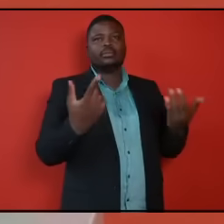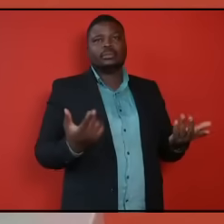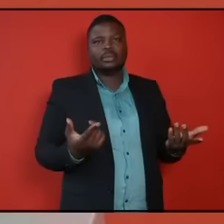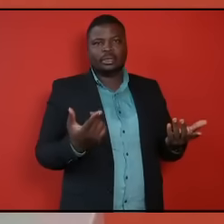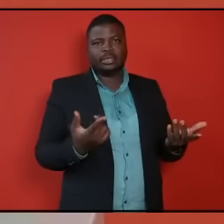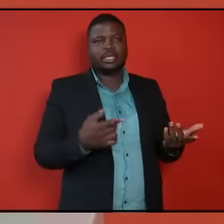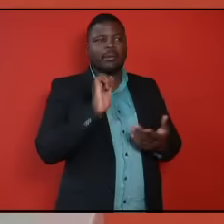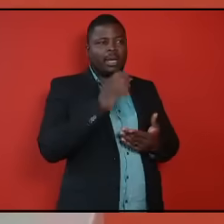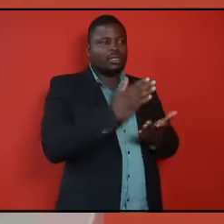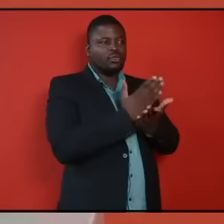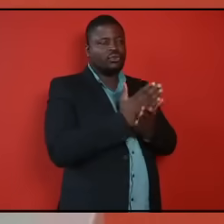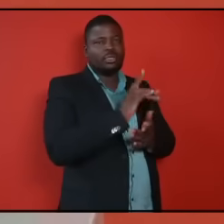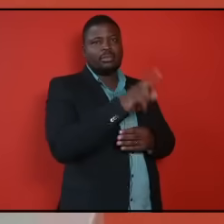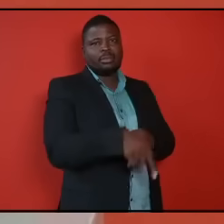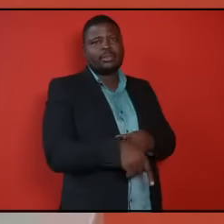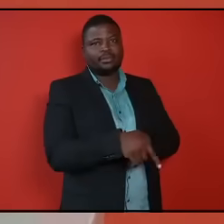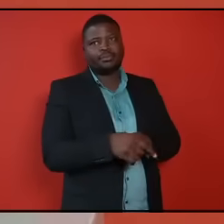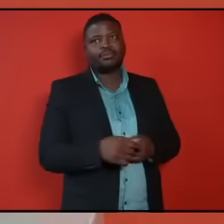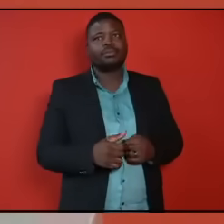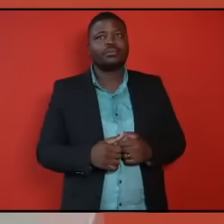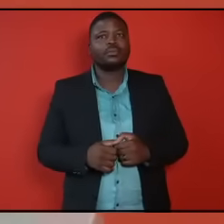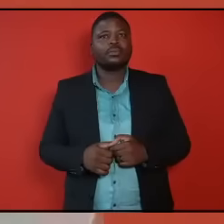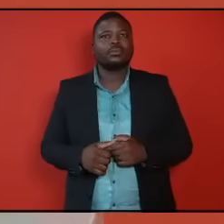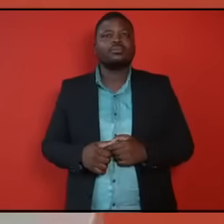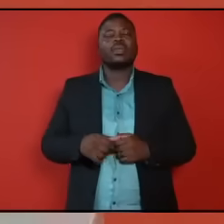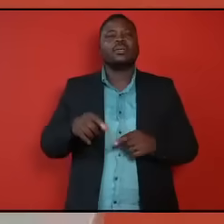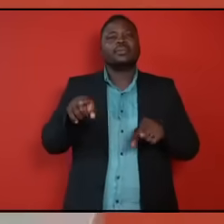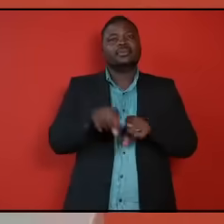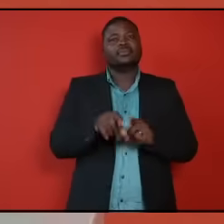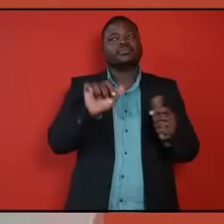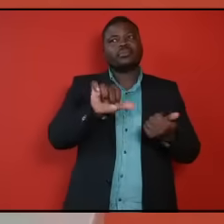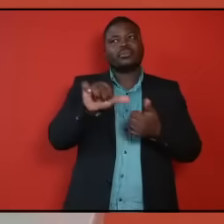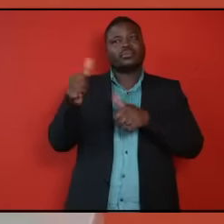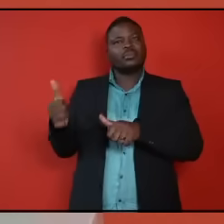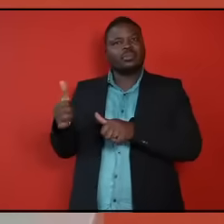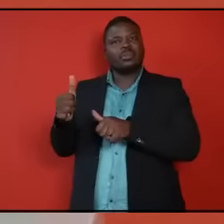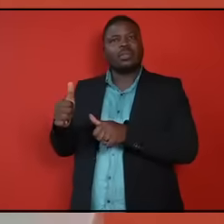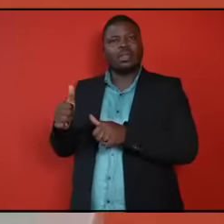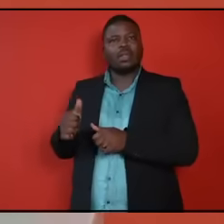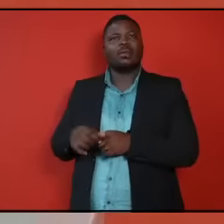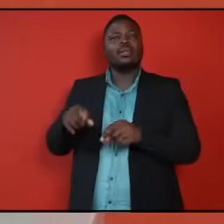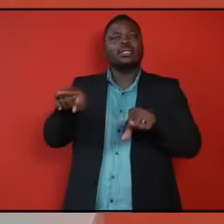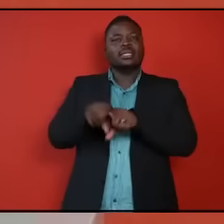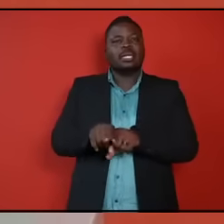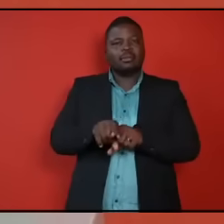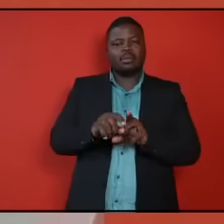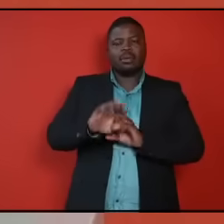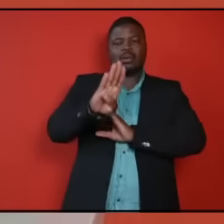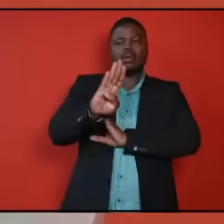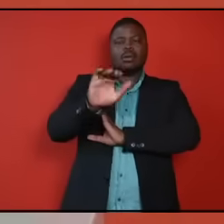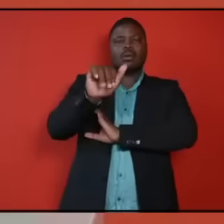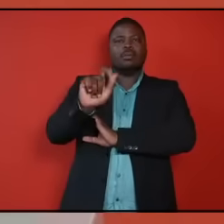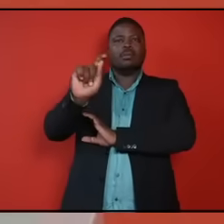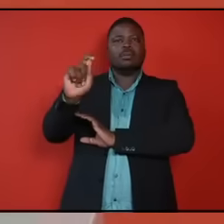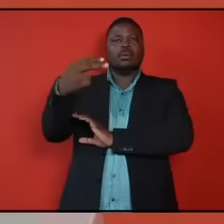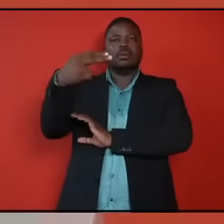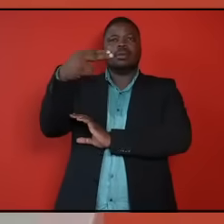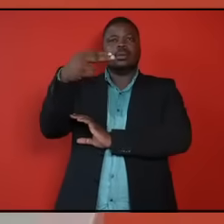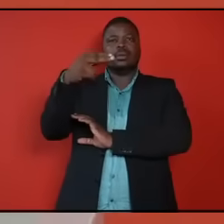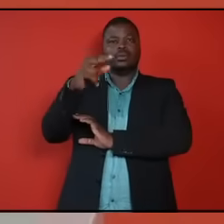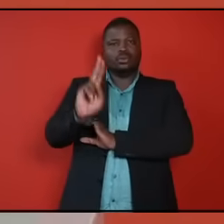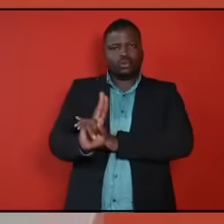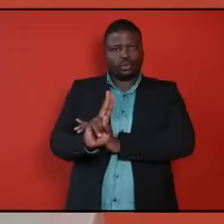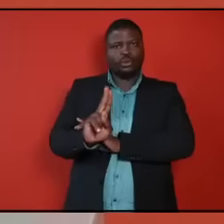The same goes to, there's another one of doing Batu. They should have done